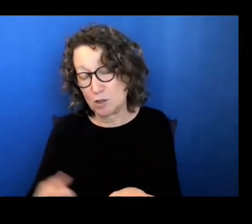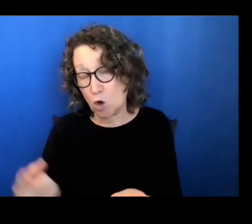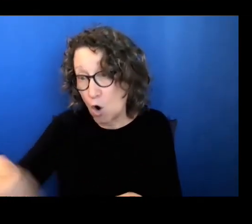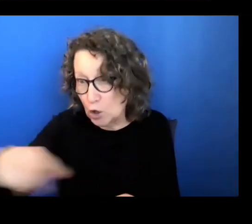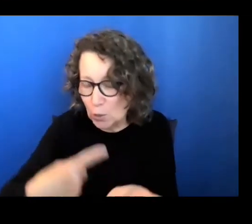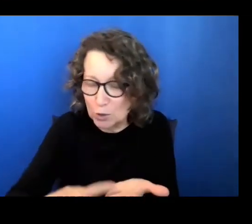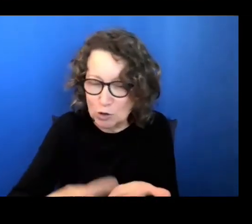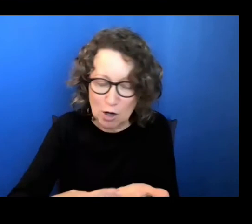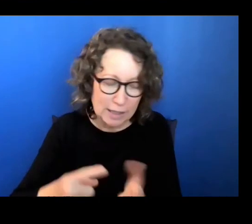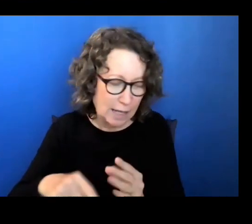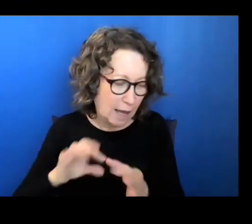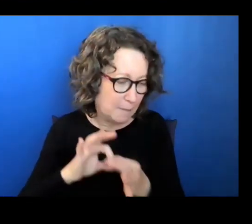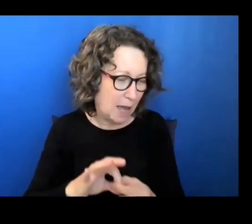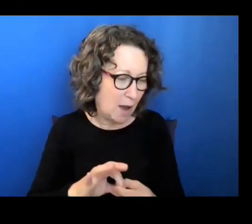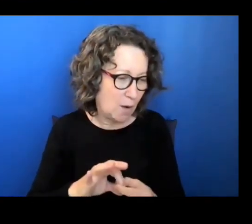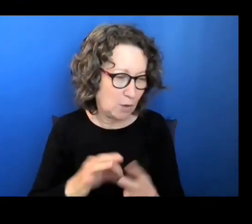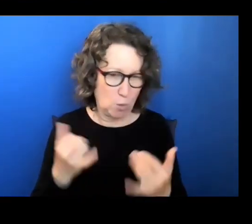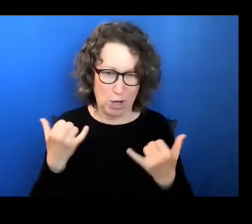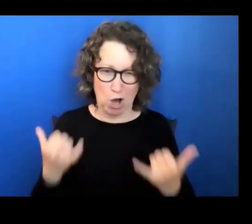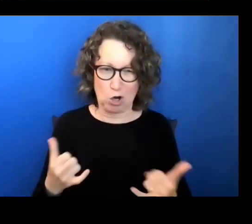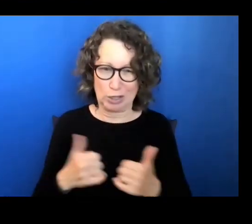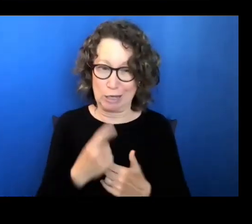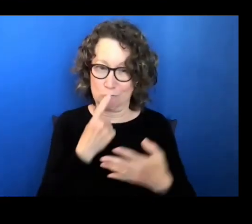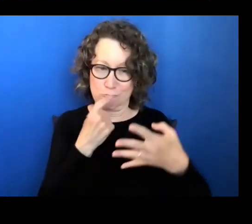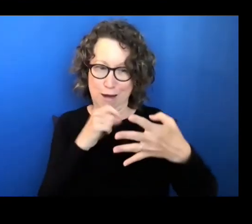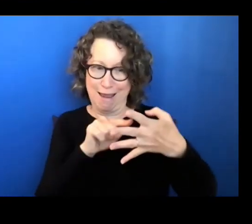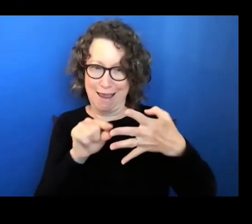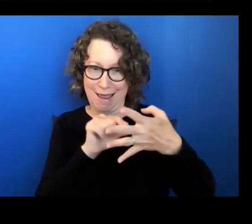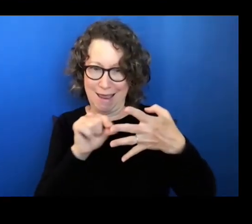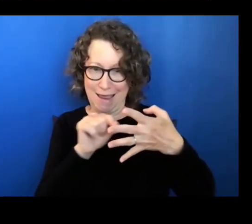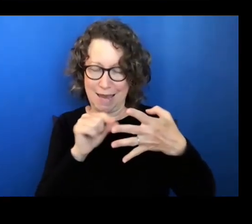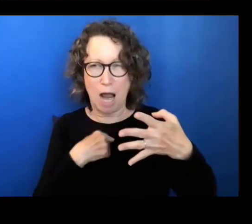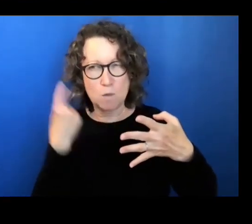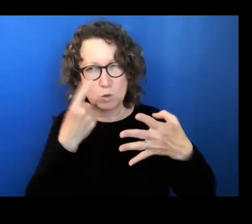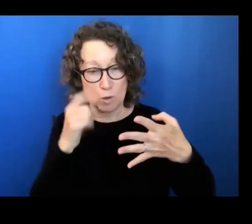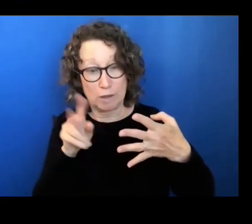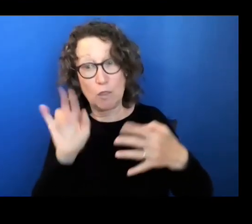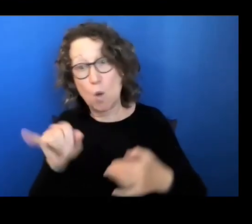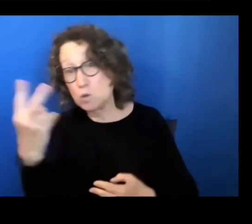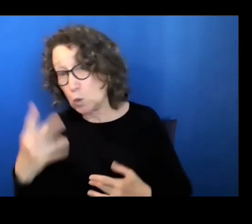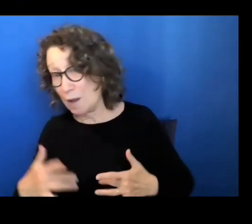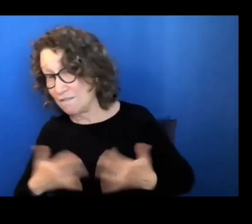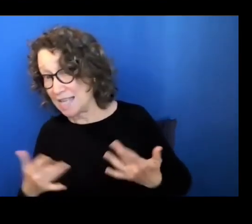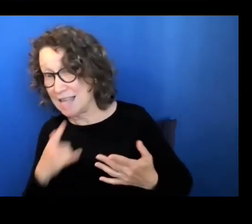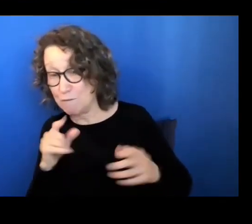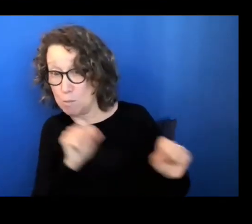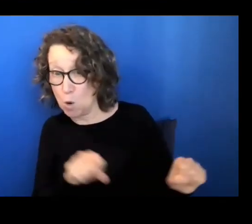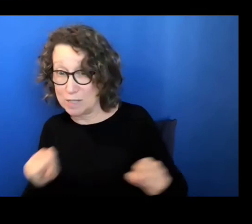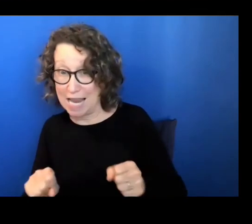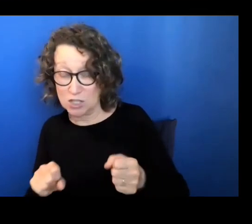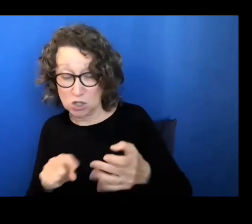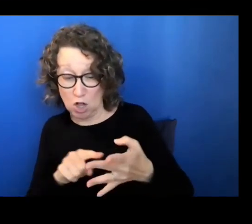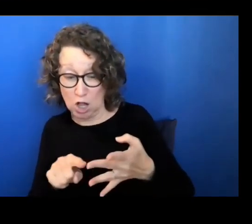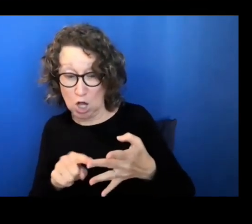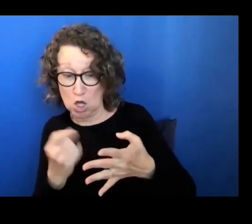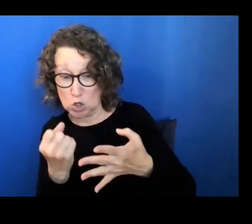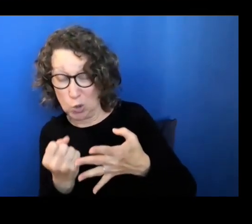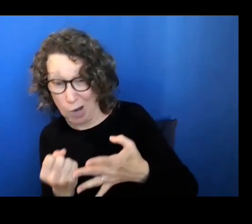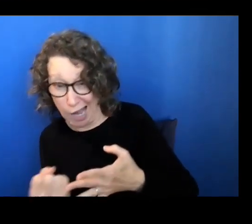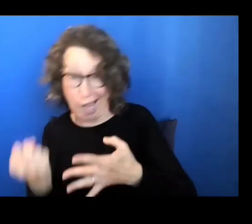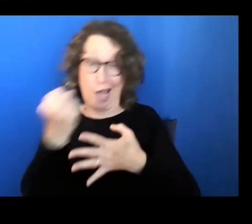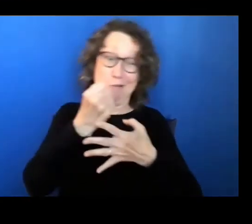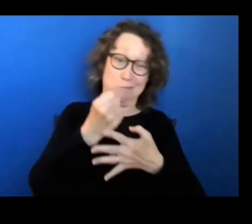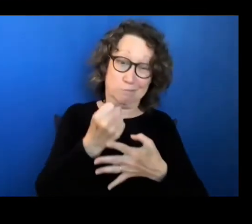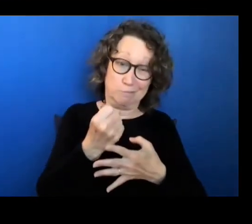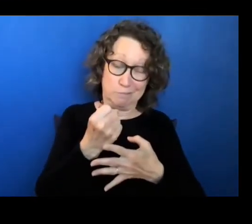discussing, about how we're currently in the red tier, I was wondering if these two events have the potential to put us back in the purple